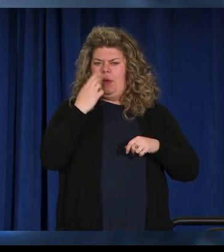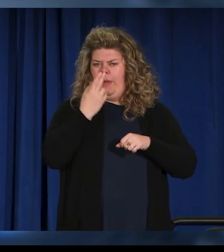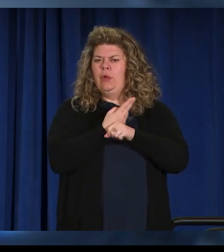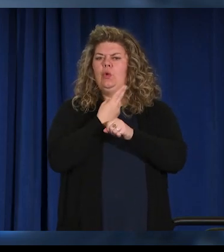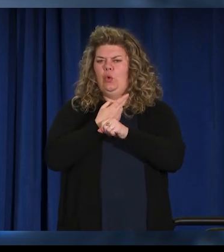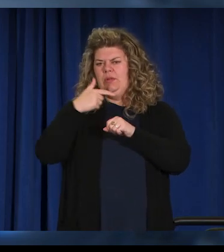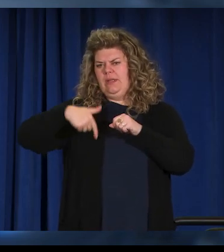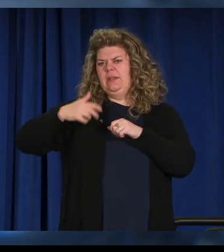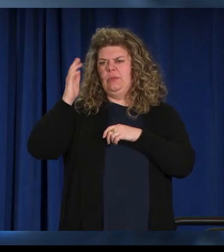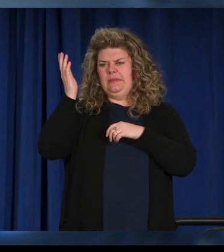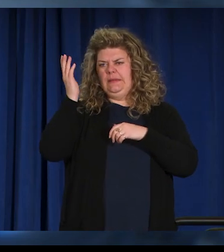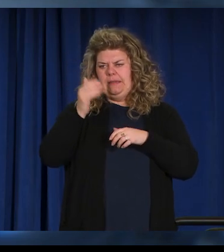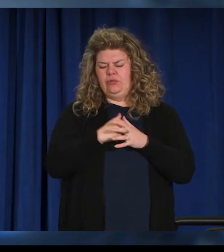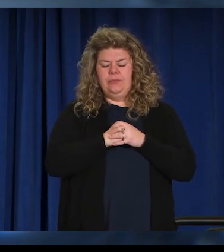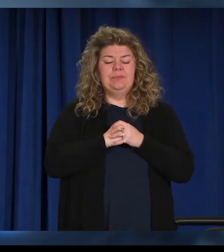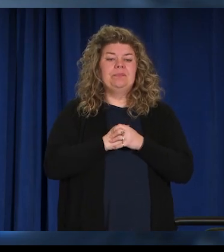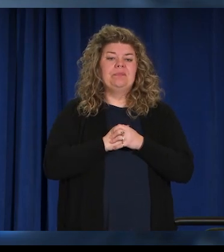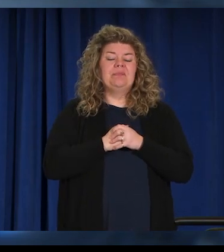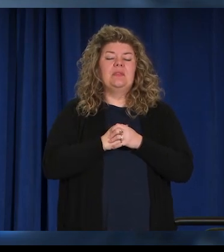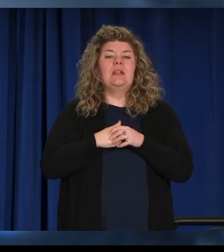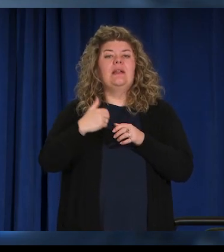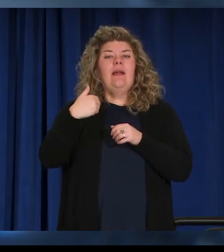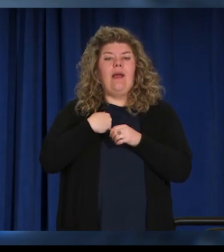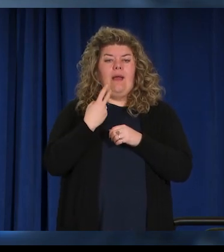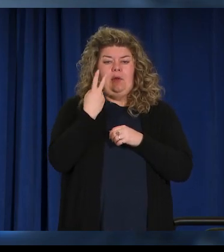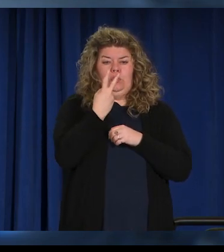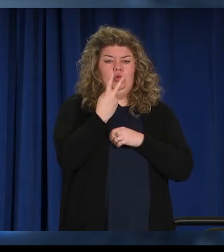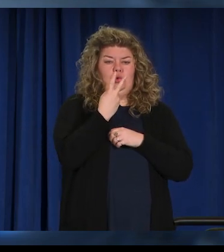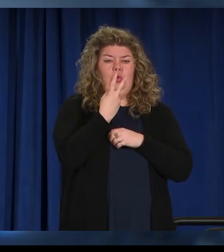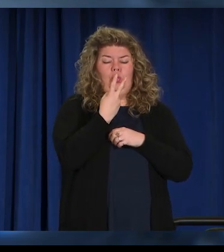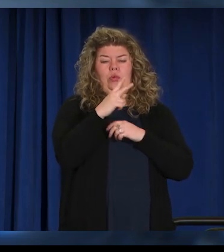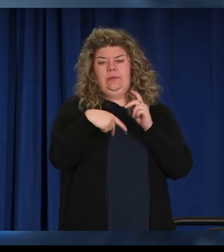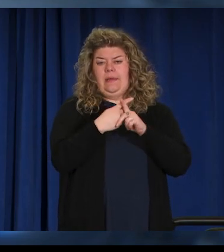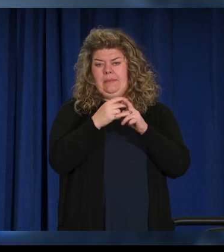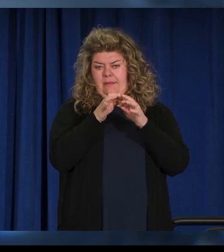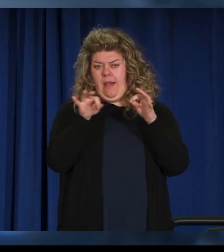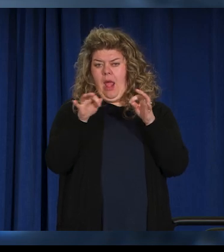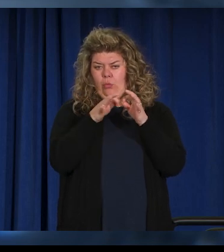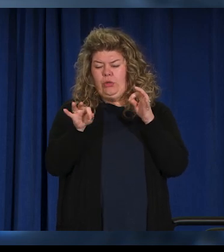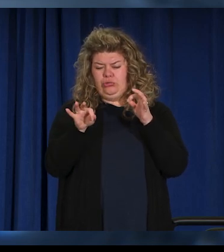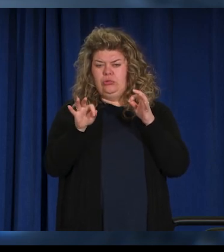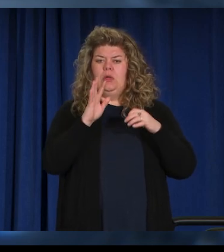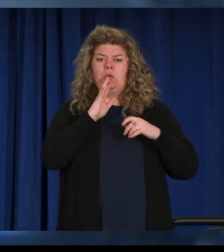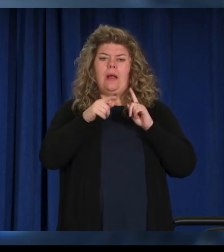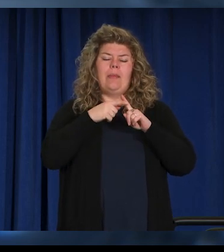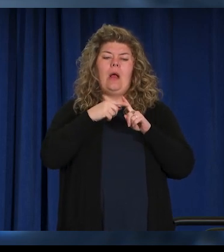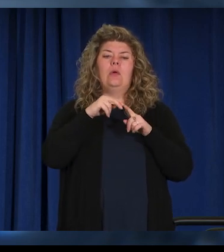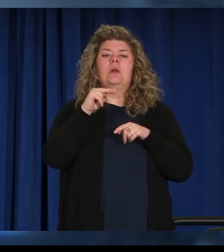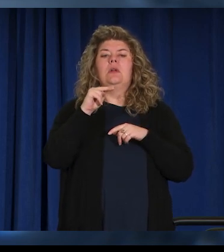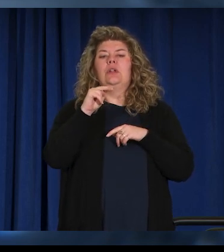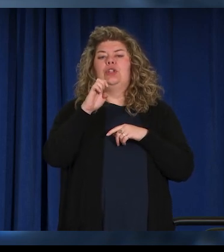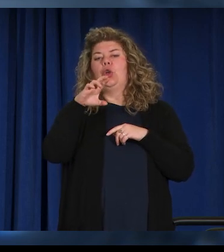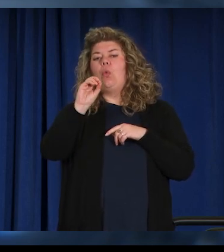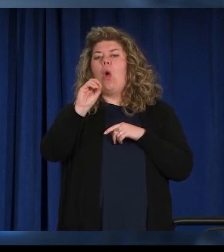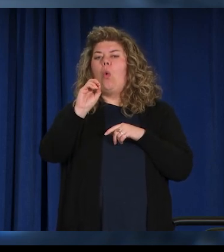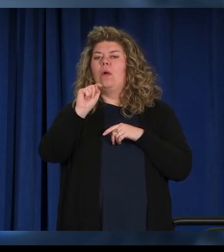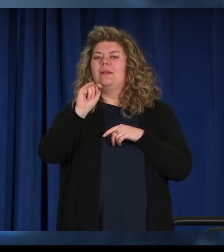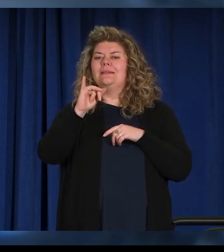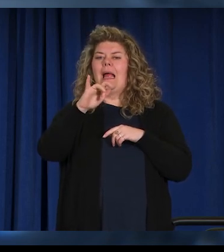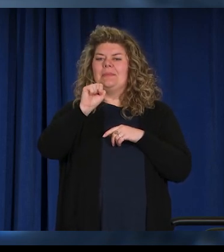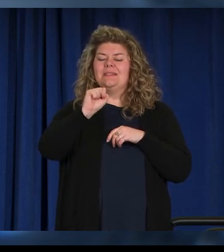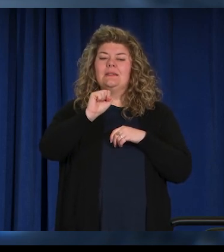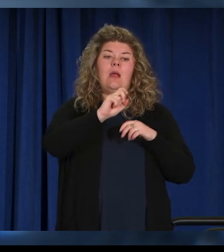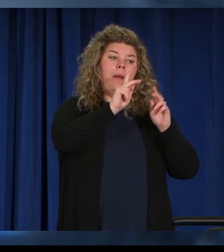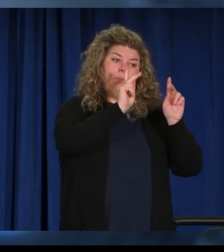throughout the presentation. So there are 2 forms of language when it comes to talking about neurotypes as well as disability: